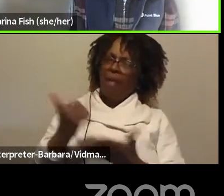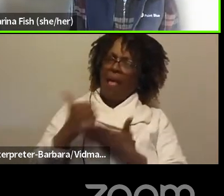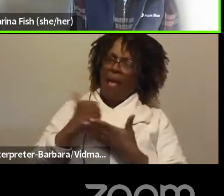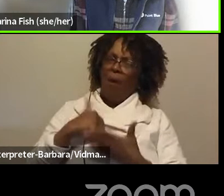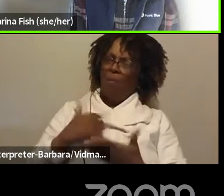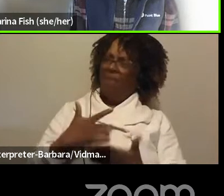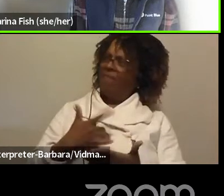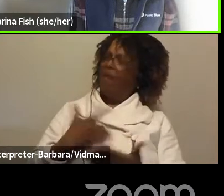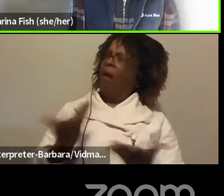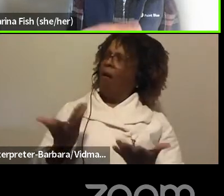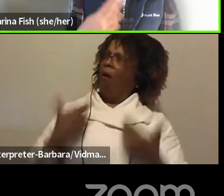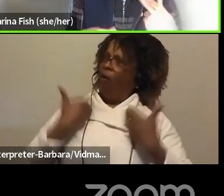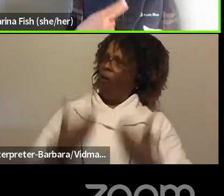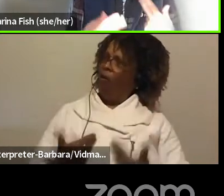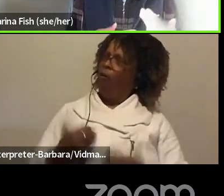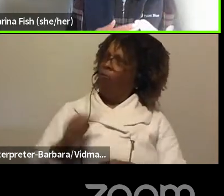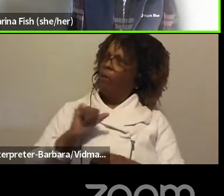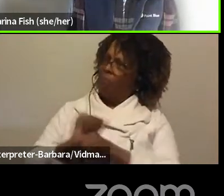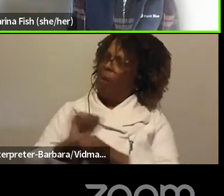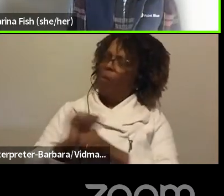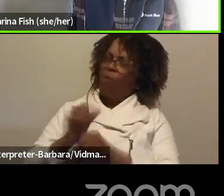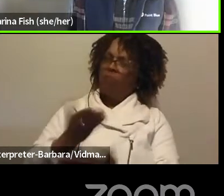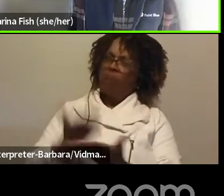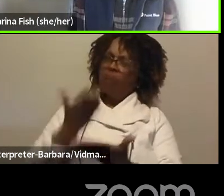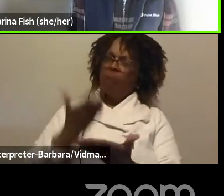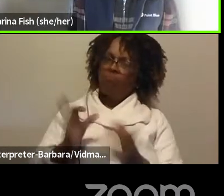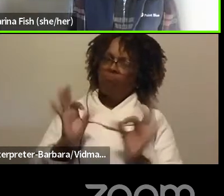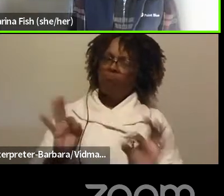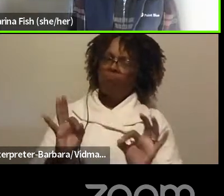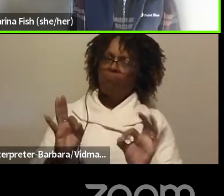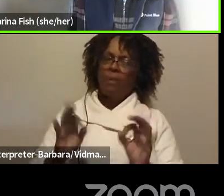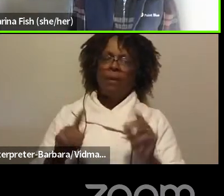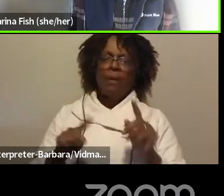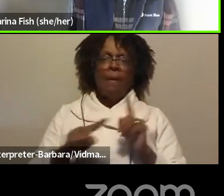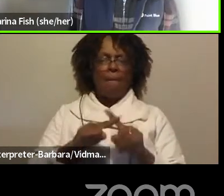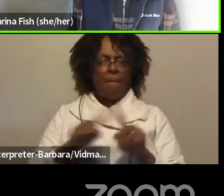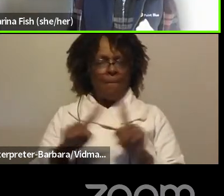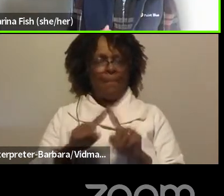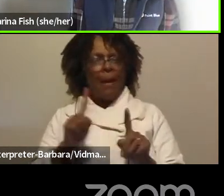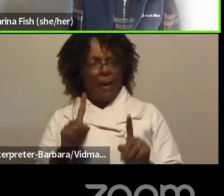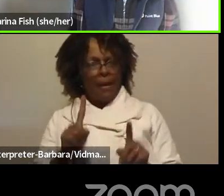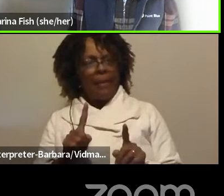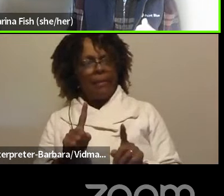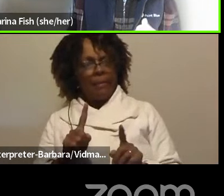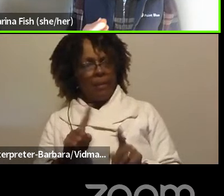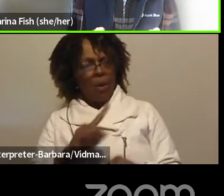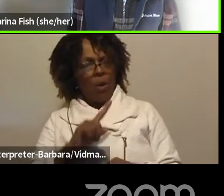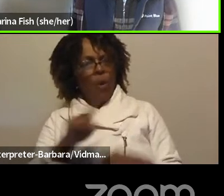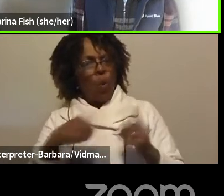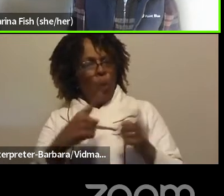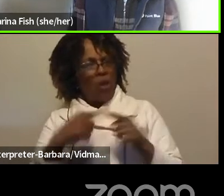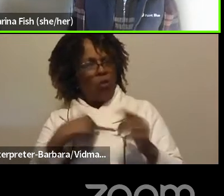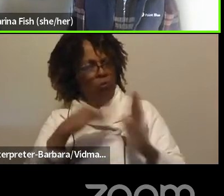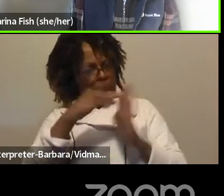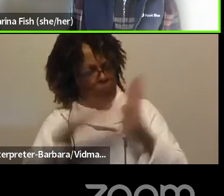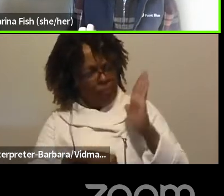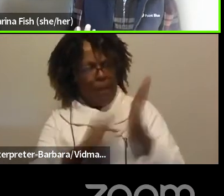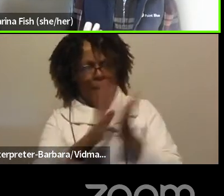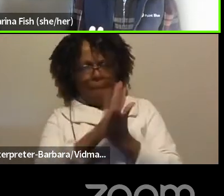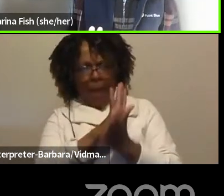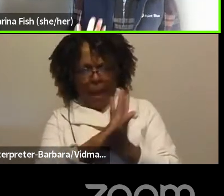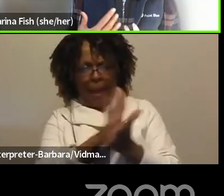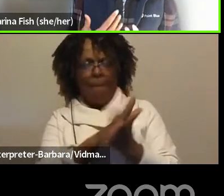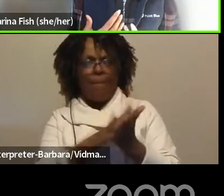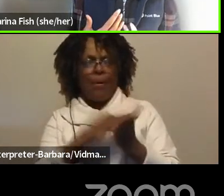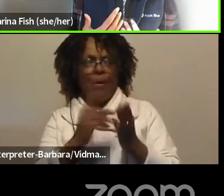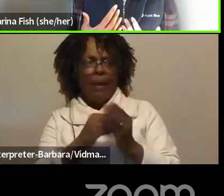for that, it's really helpful for the iteration process when you're getting other people to look and edit your paper or your statements. And that